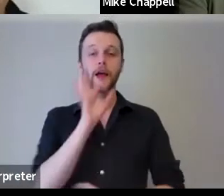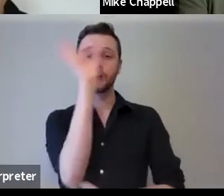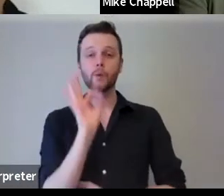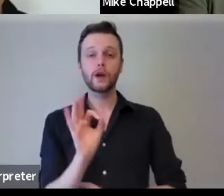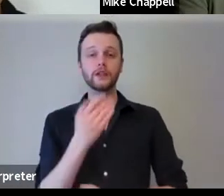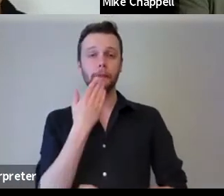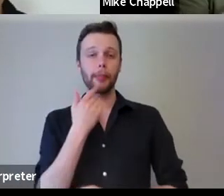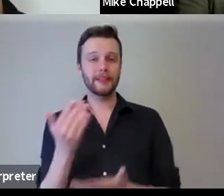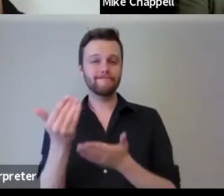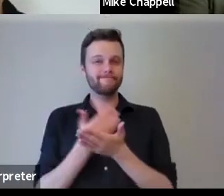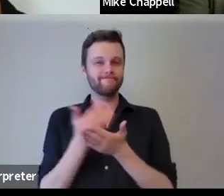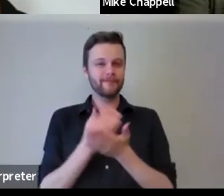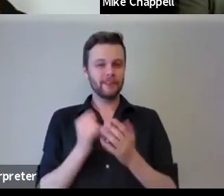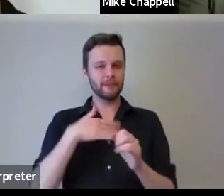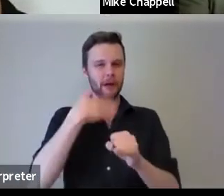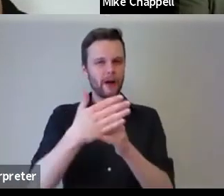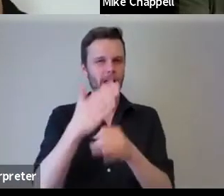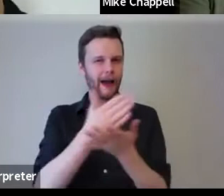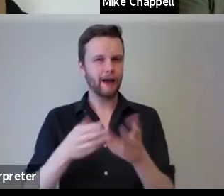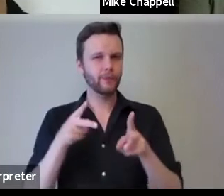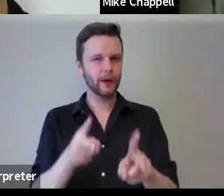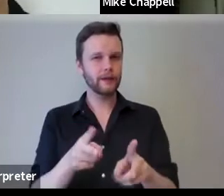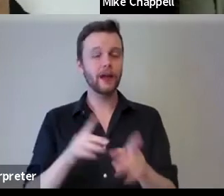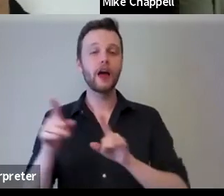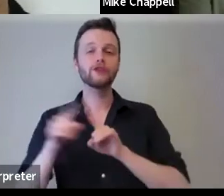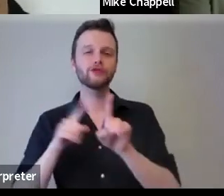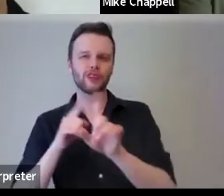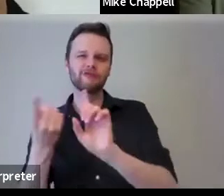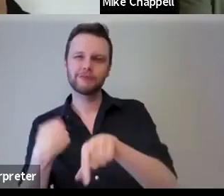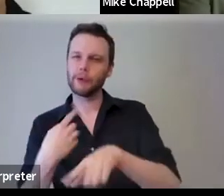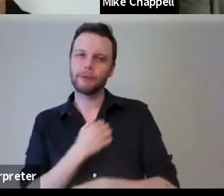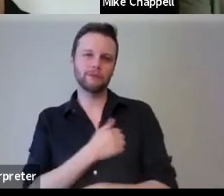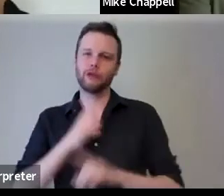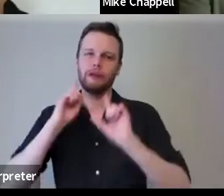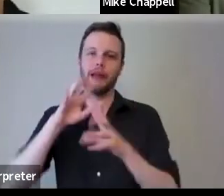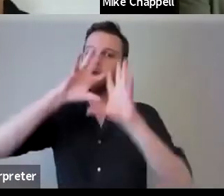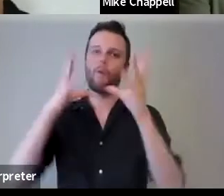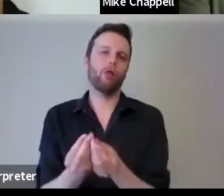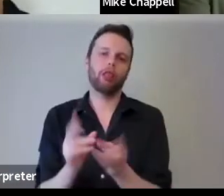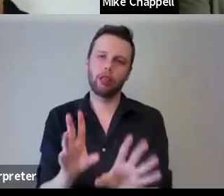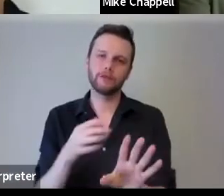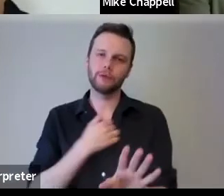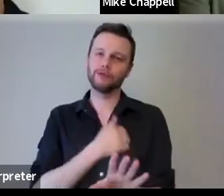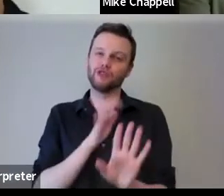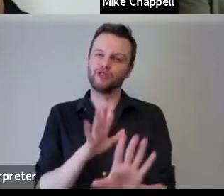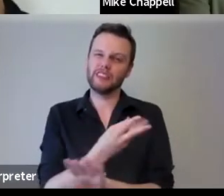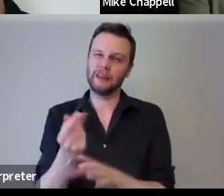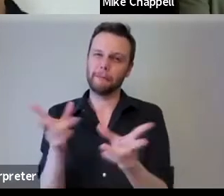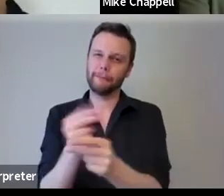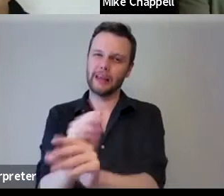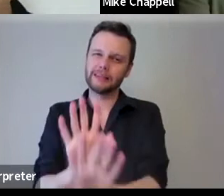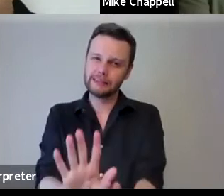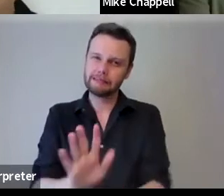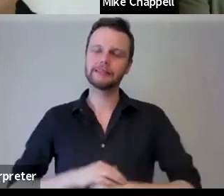until about halfway through. I'll do my best to take as many as possible, but I'm sure I won't get them all in. So please do forgive me if I don't manage to answer